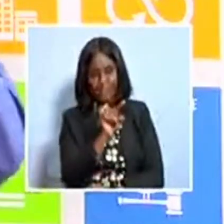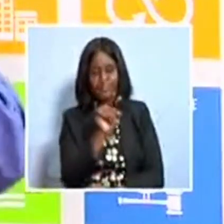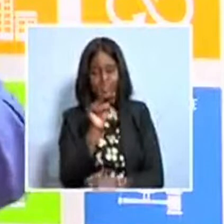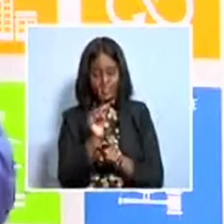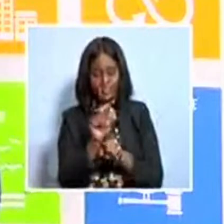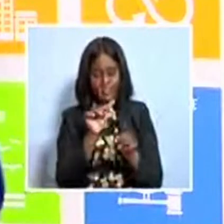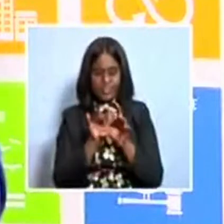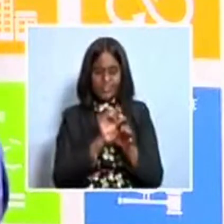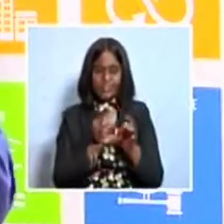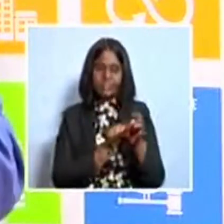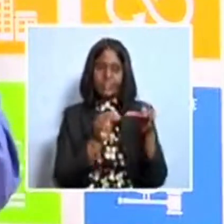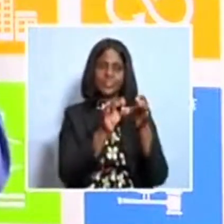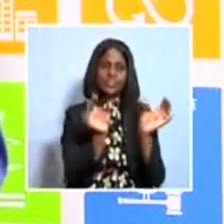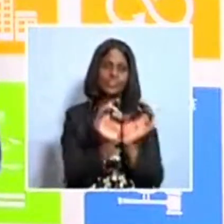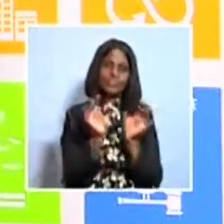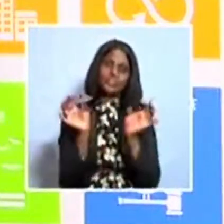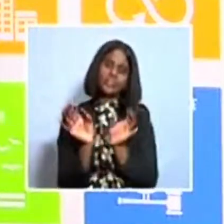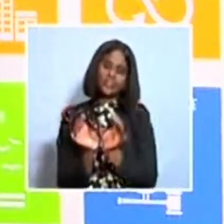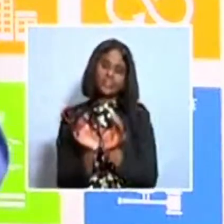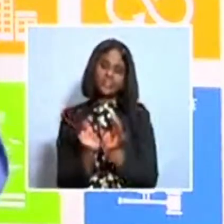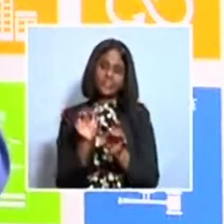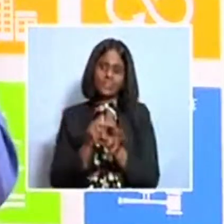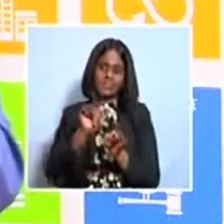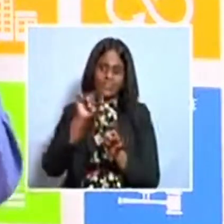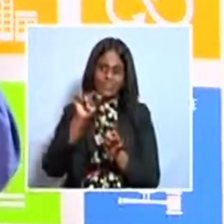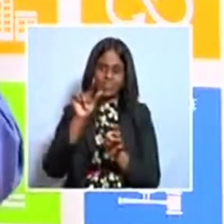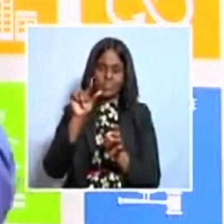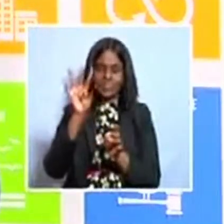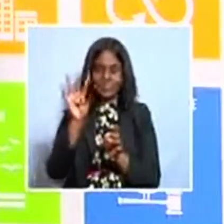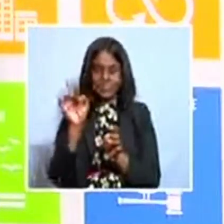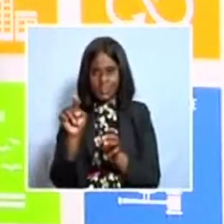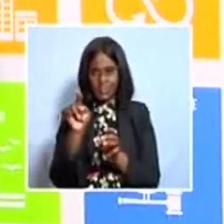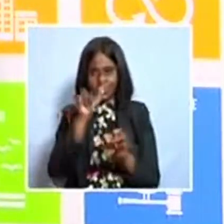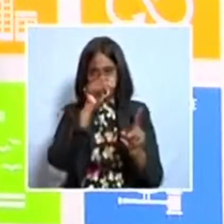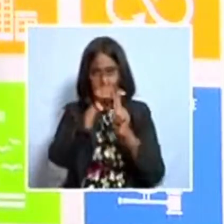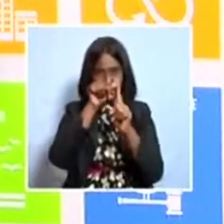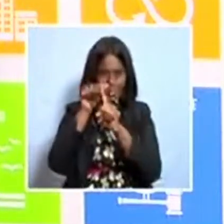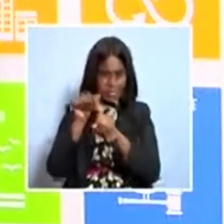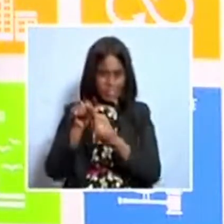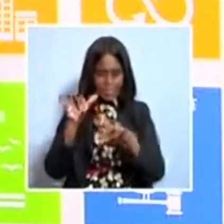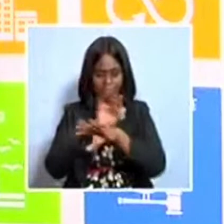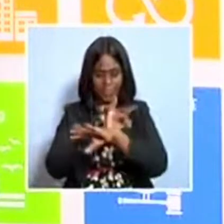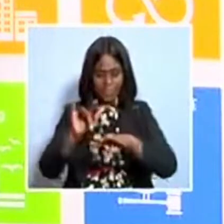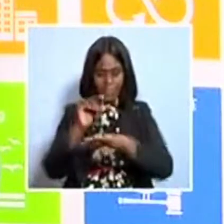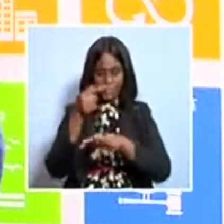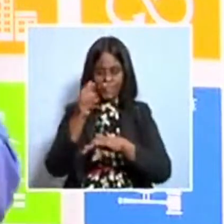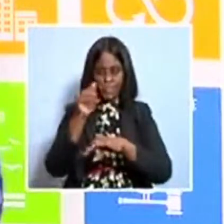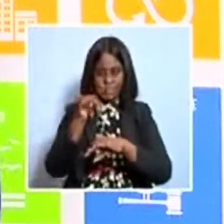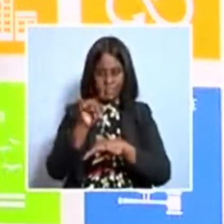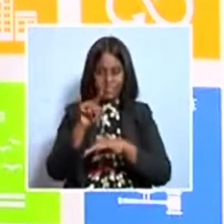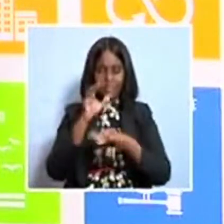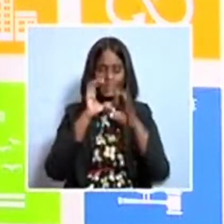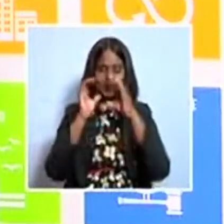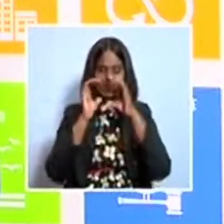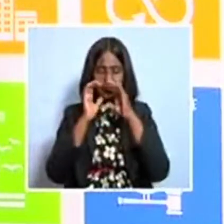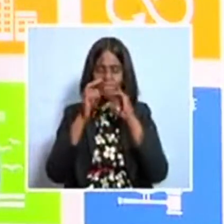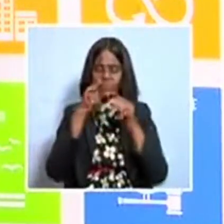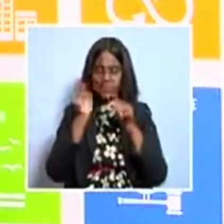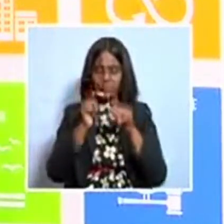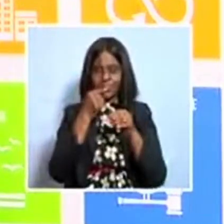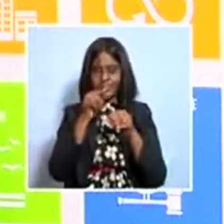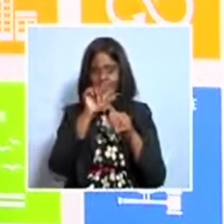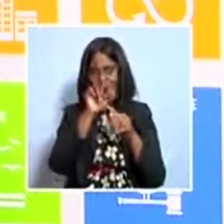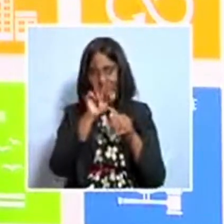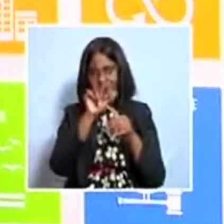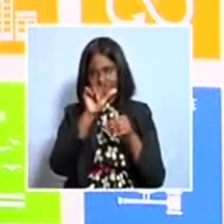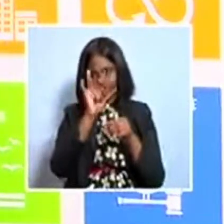our constituencies, in 2024, these targets, the gap should be communicated to say